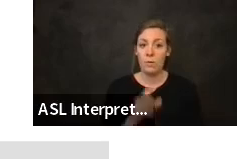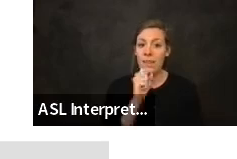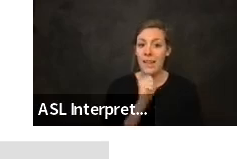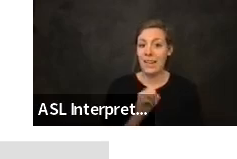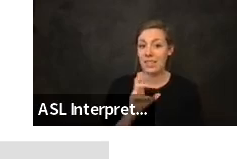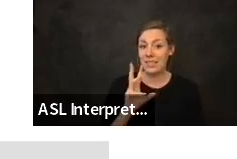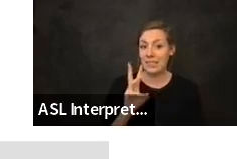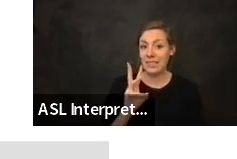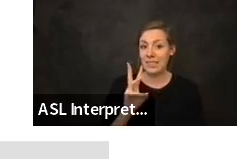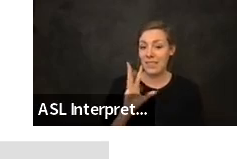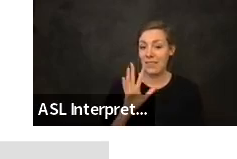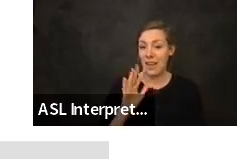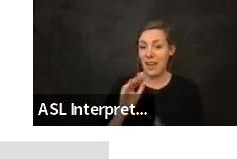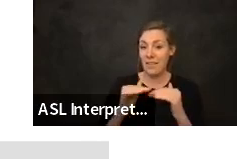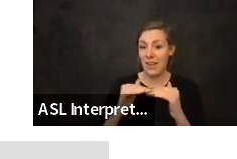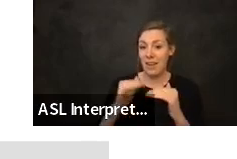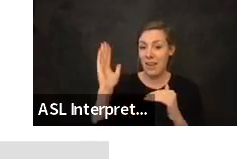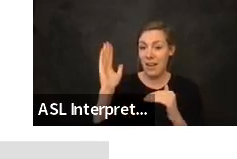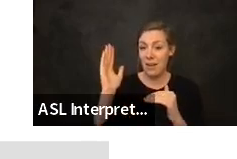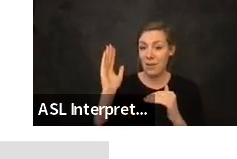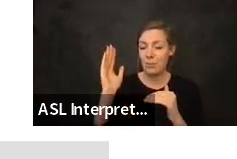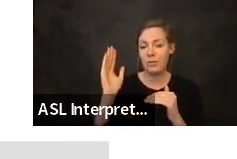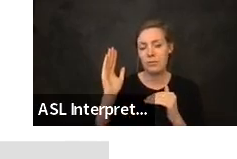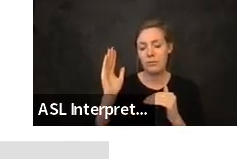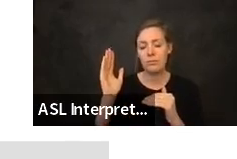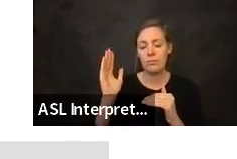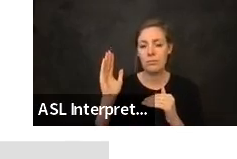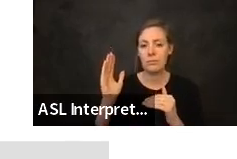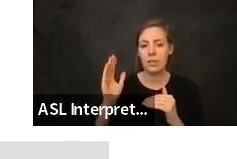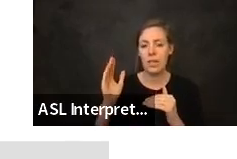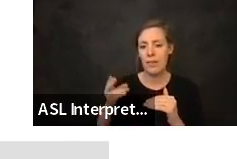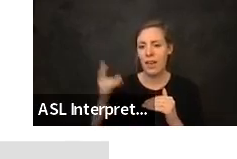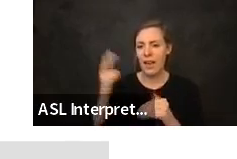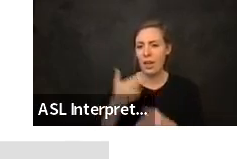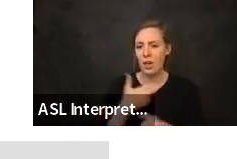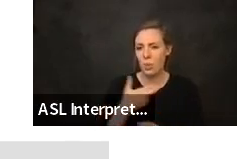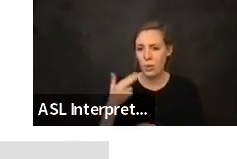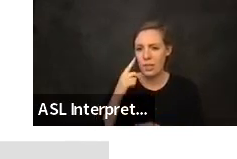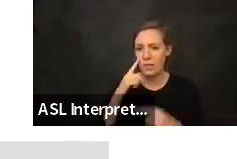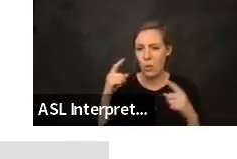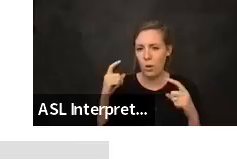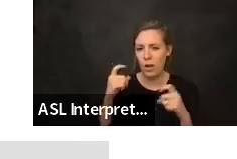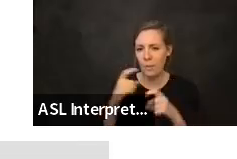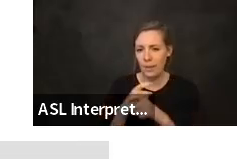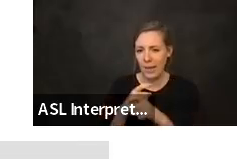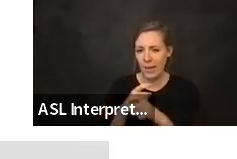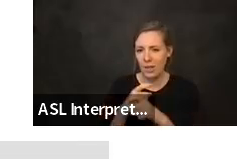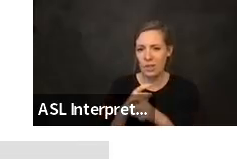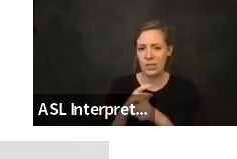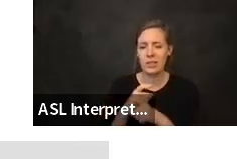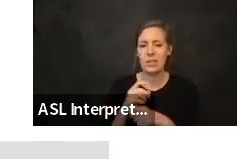65+ group, who's most vulnerable to complications from COVID-19,